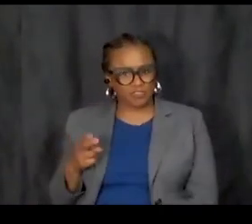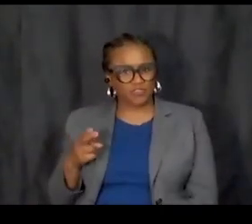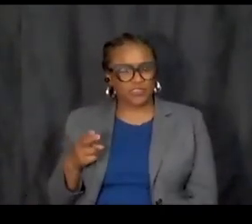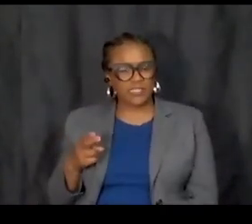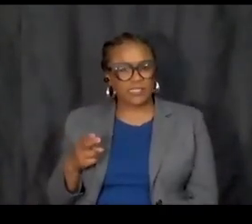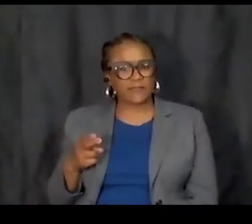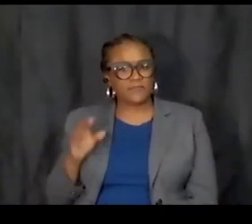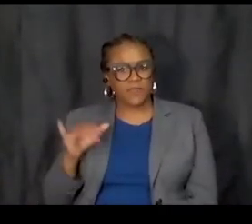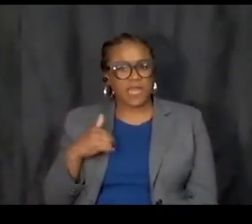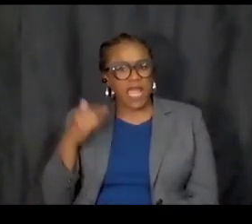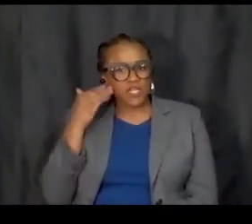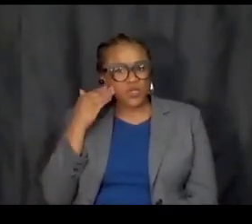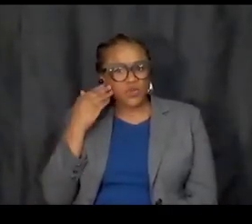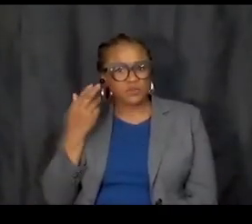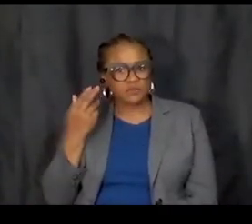Khadijah.